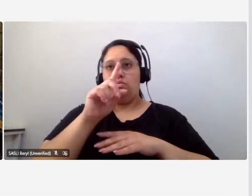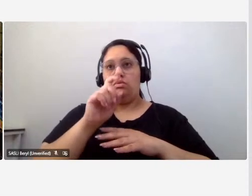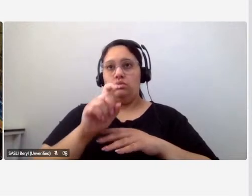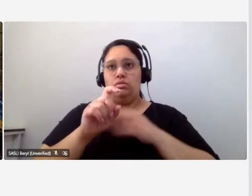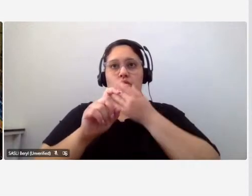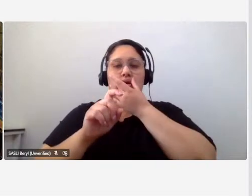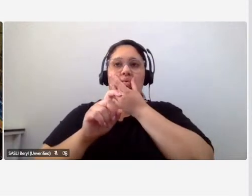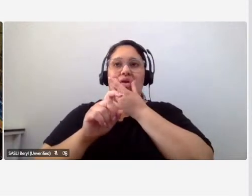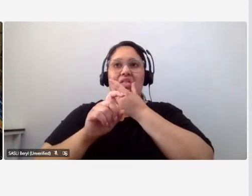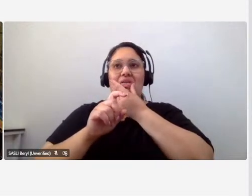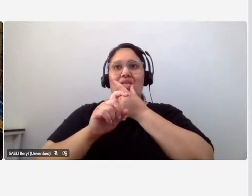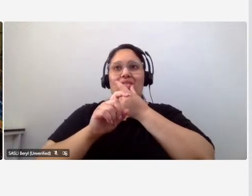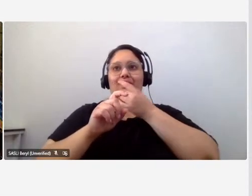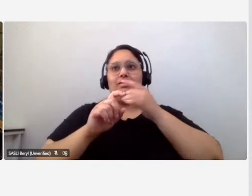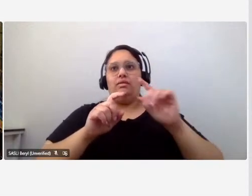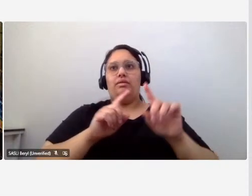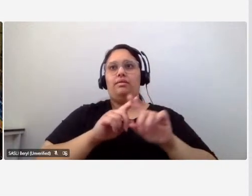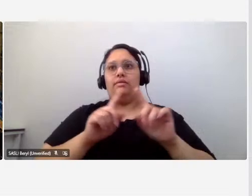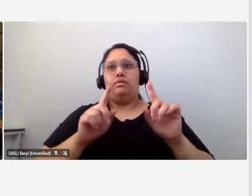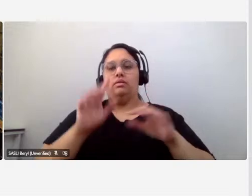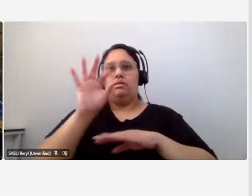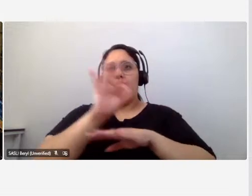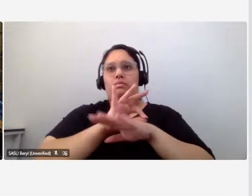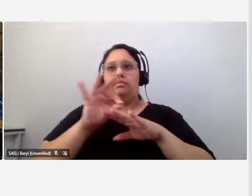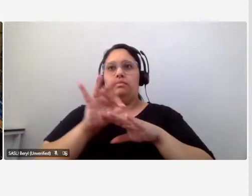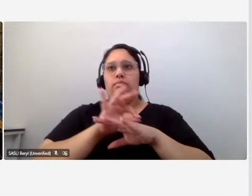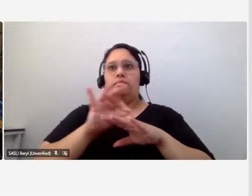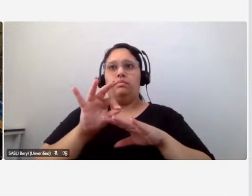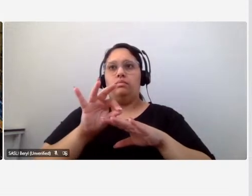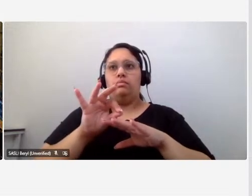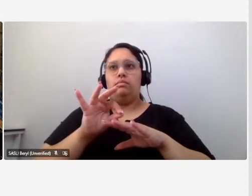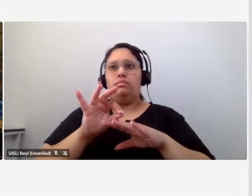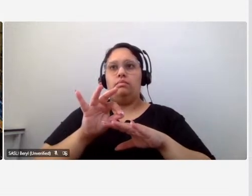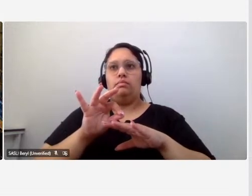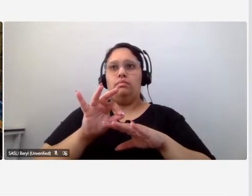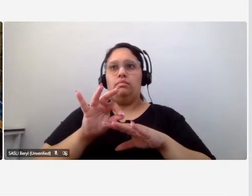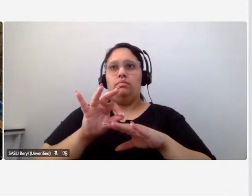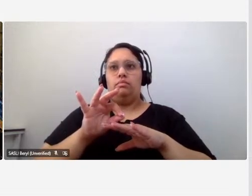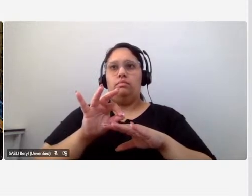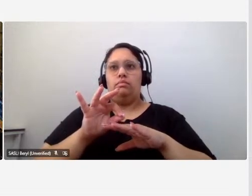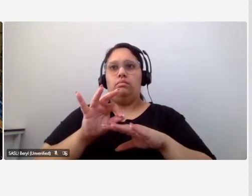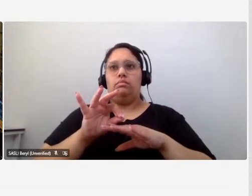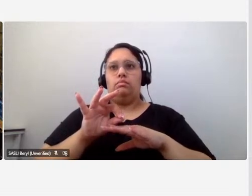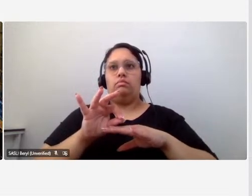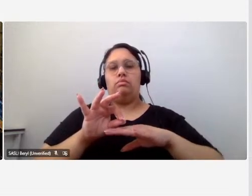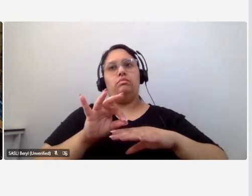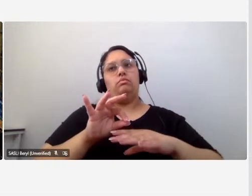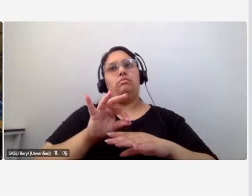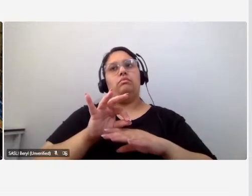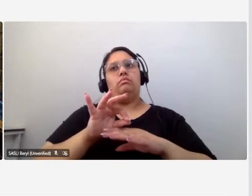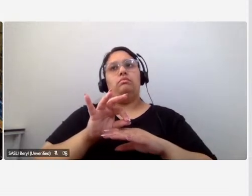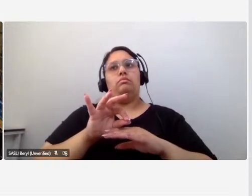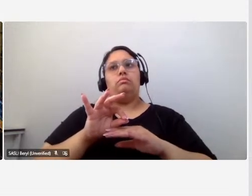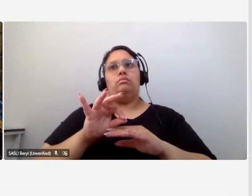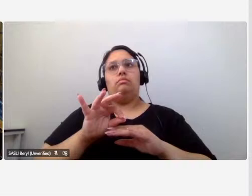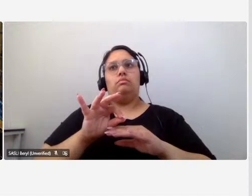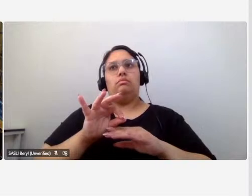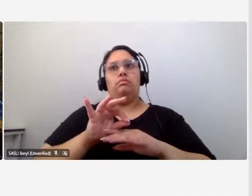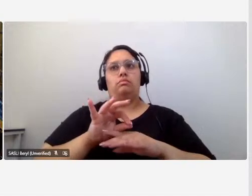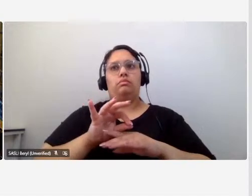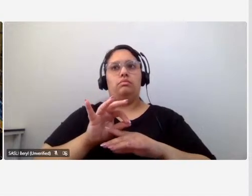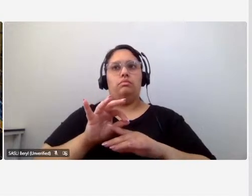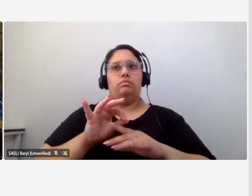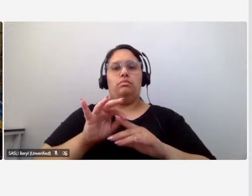questions to understand plans to address the problem as a basis to ensure that the